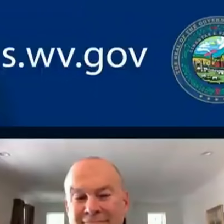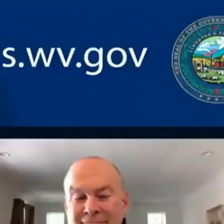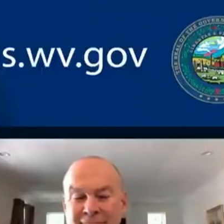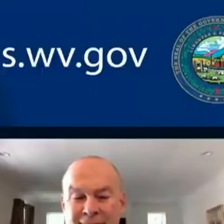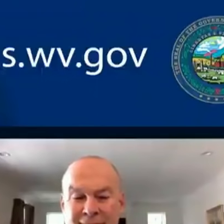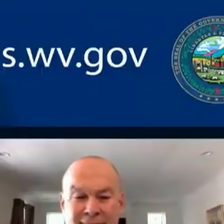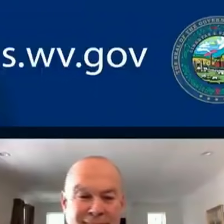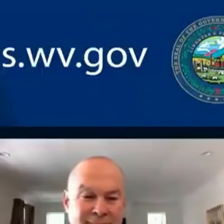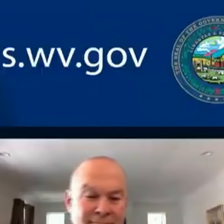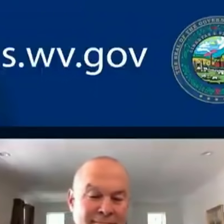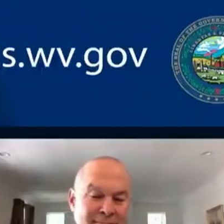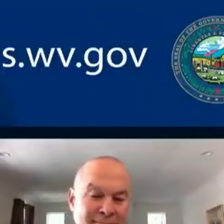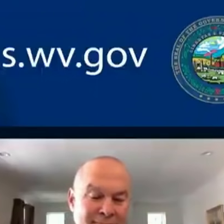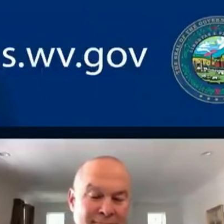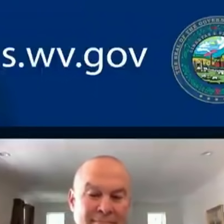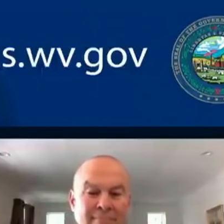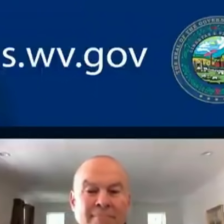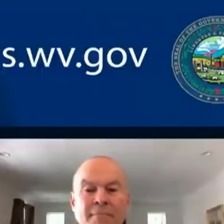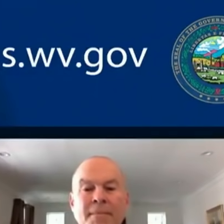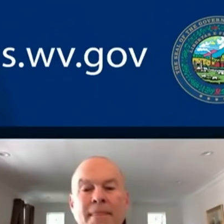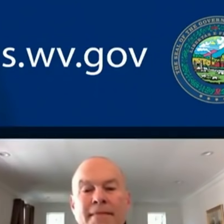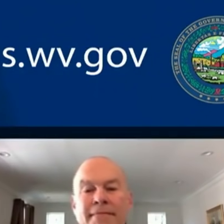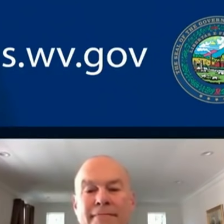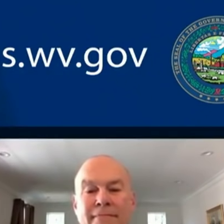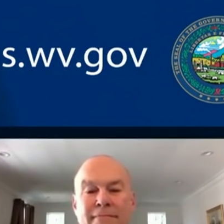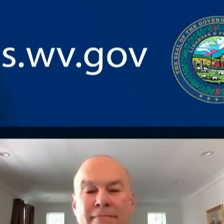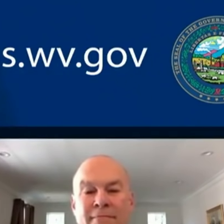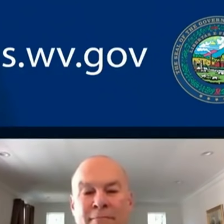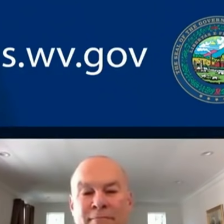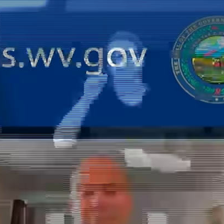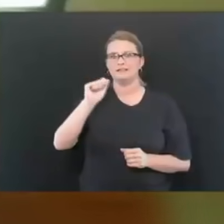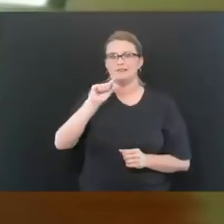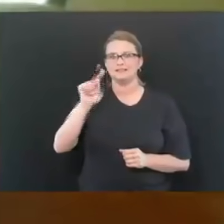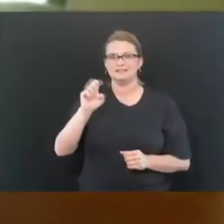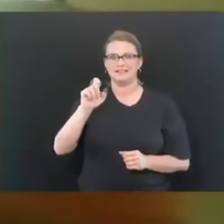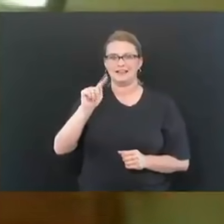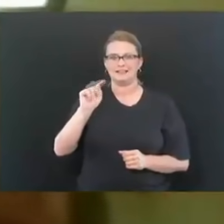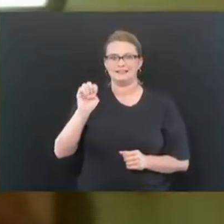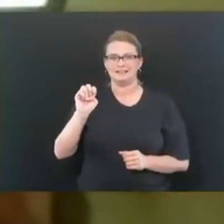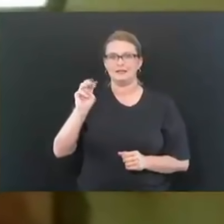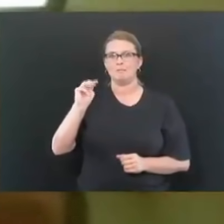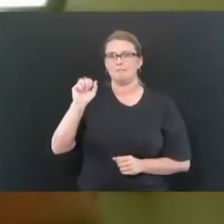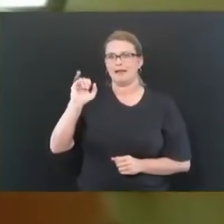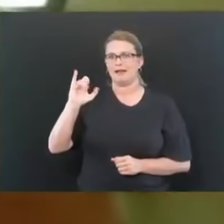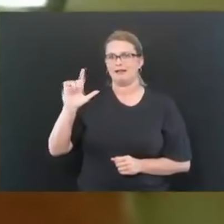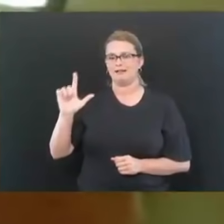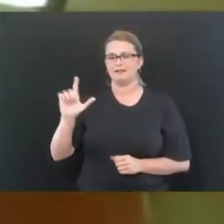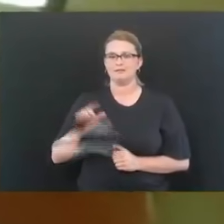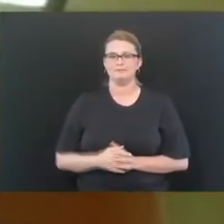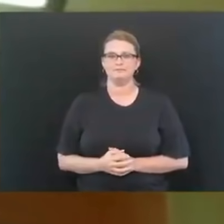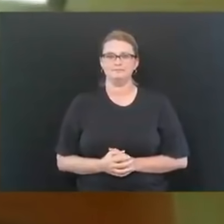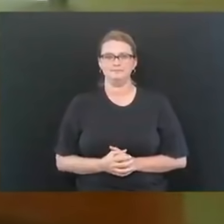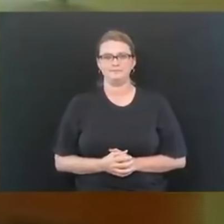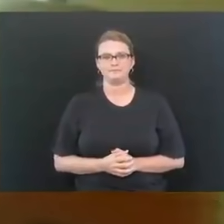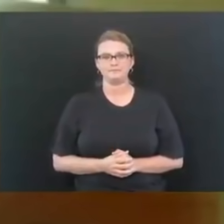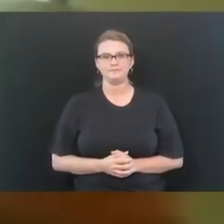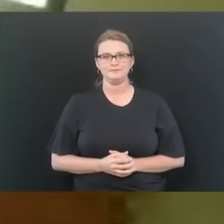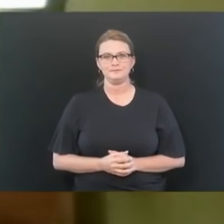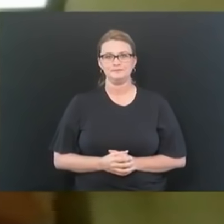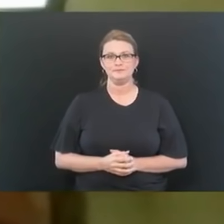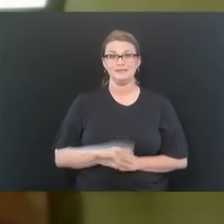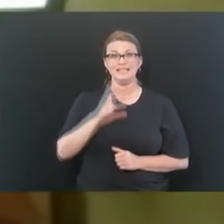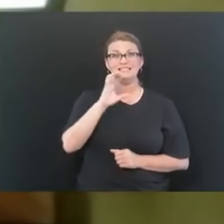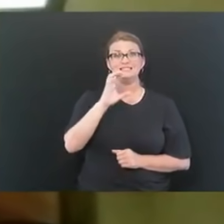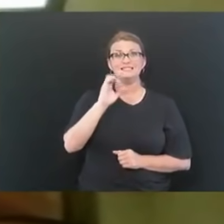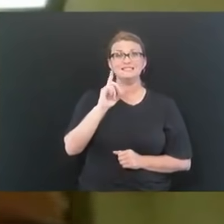to Phil Kabler with the Charleston Gazette-Mail. Hey, everyone. CDC has put out the